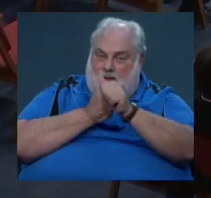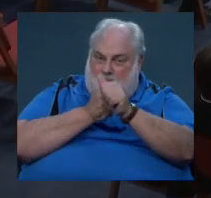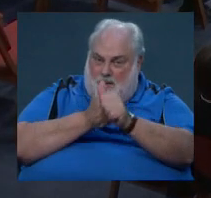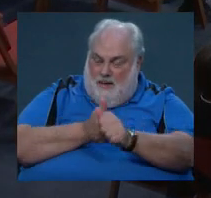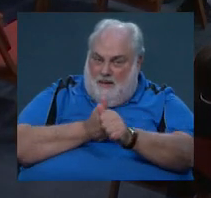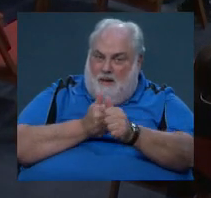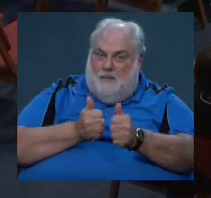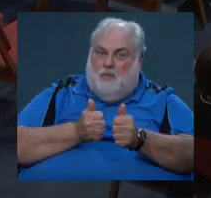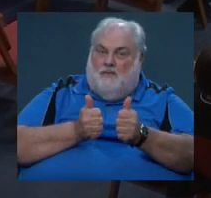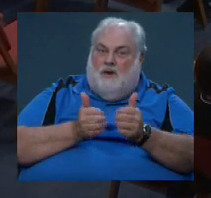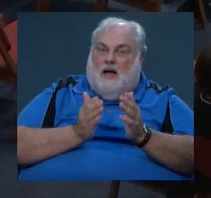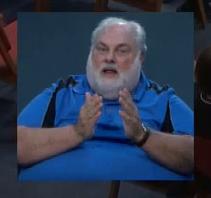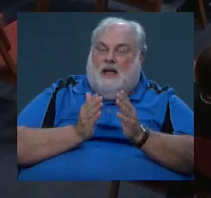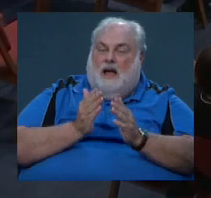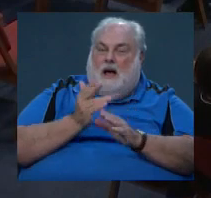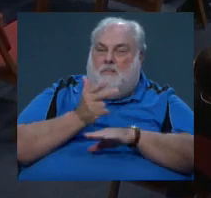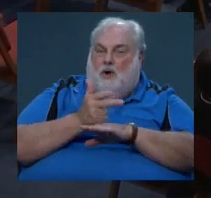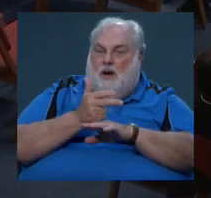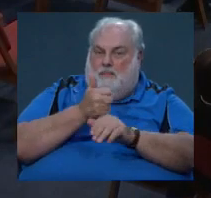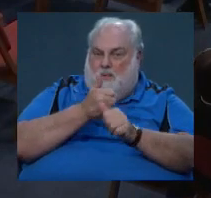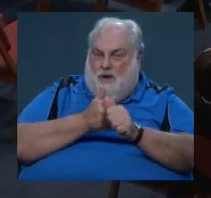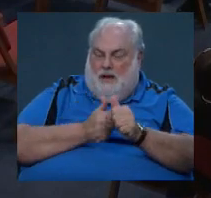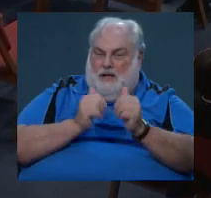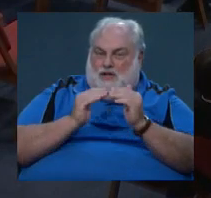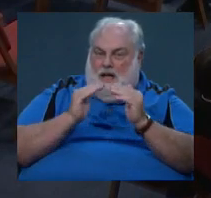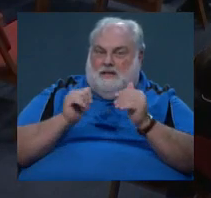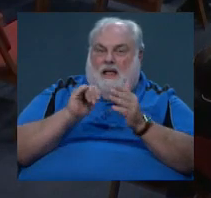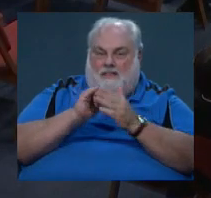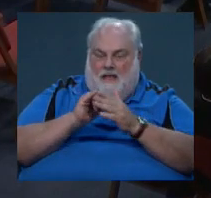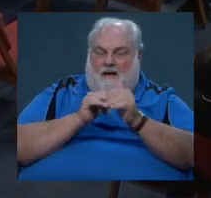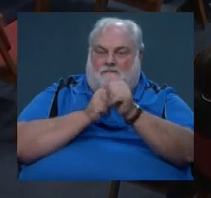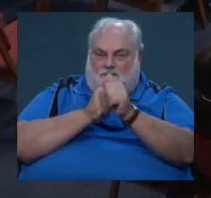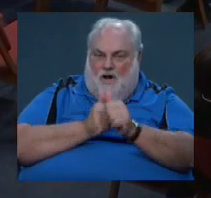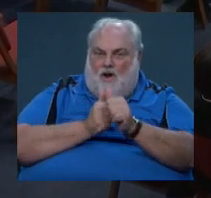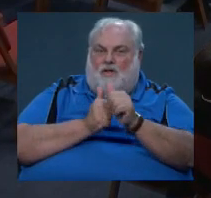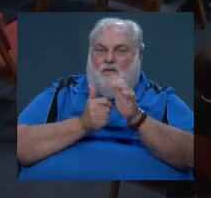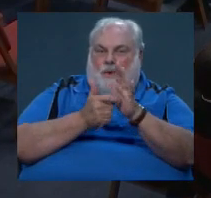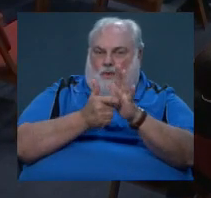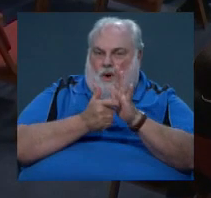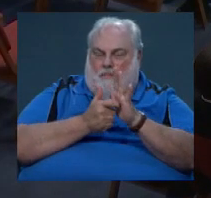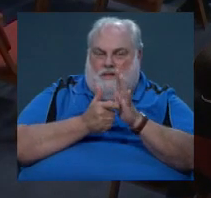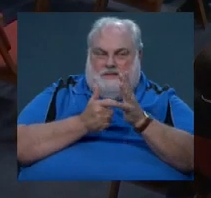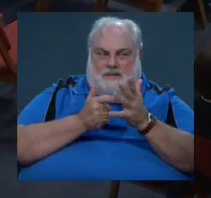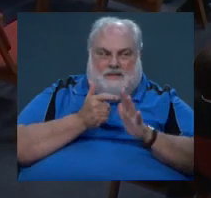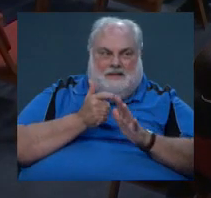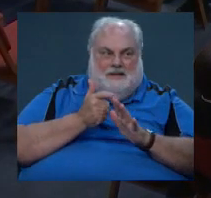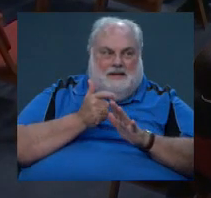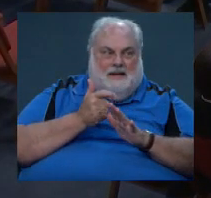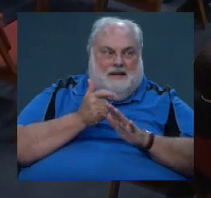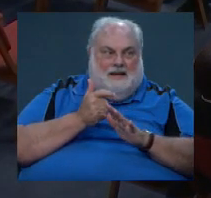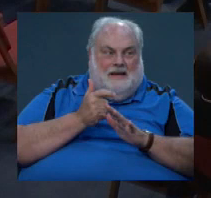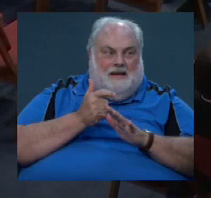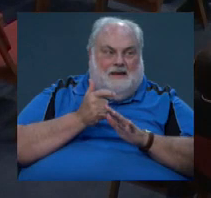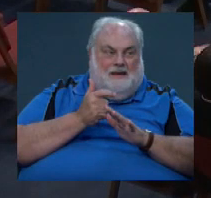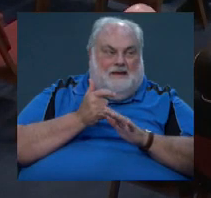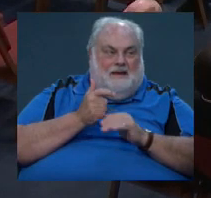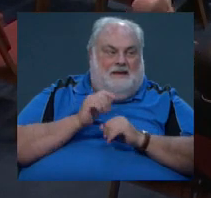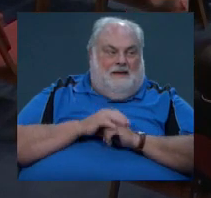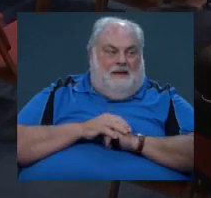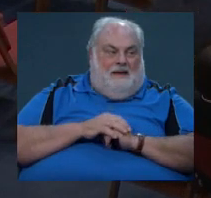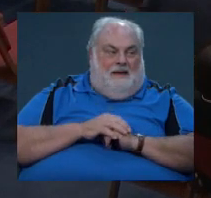by providing one parking space per single-family home. Thank you. Would you care to address any of that?